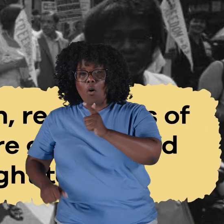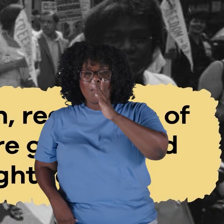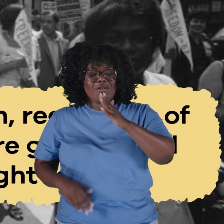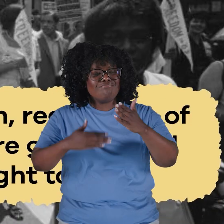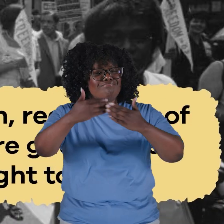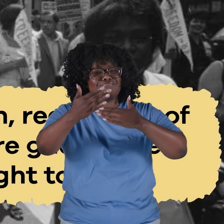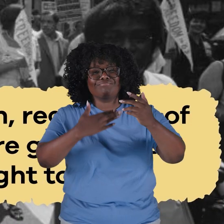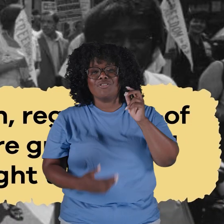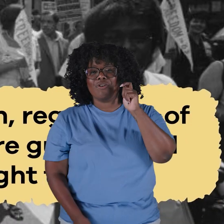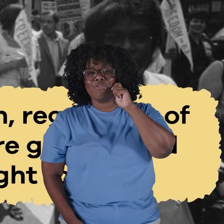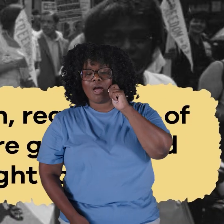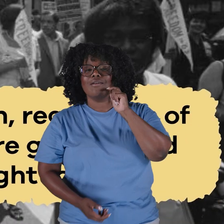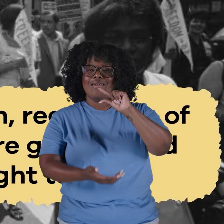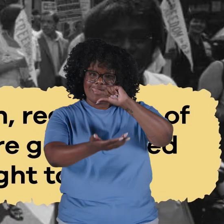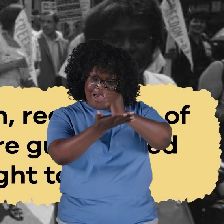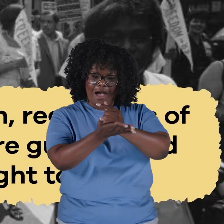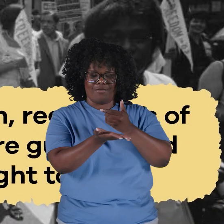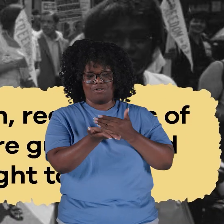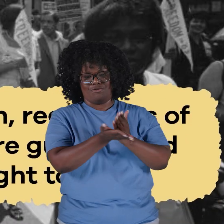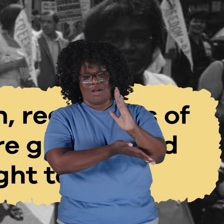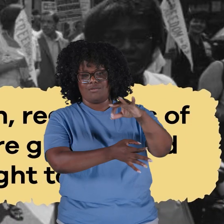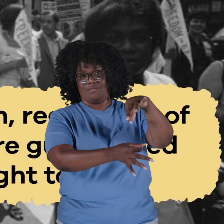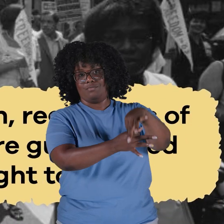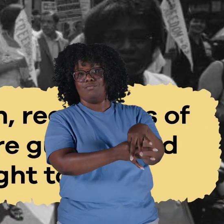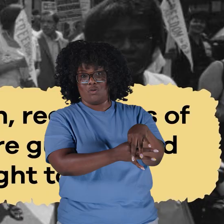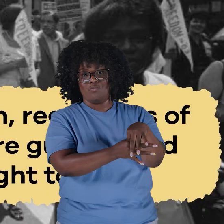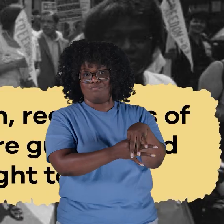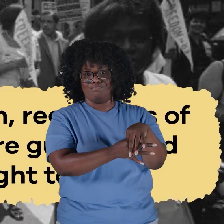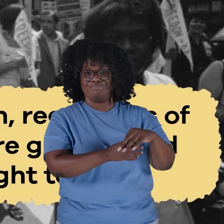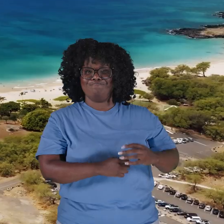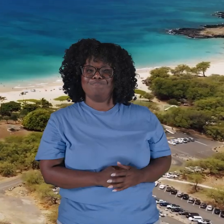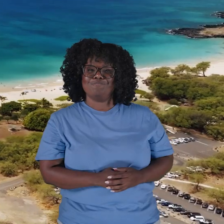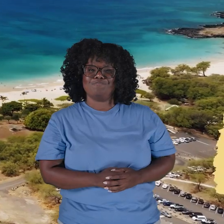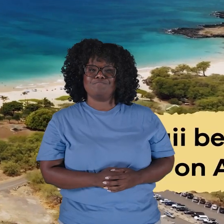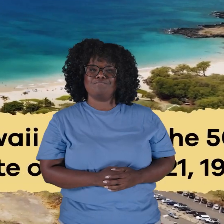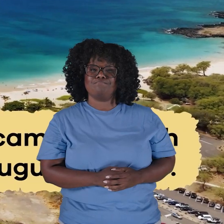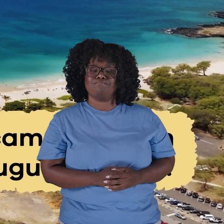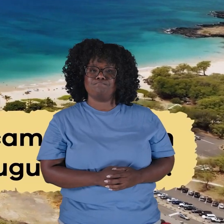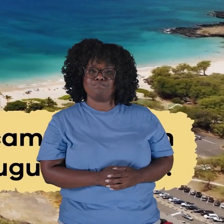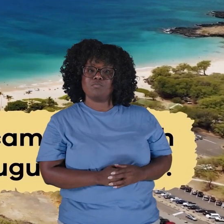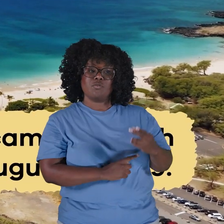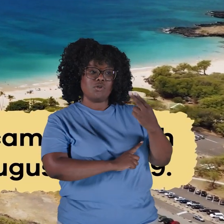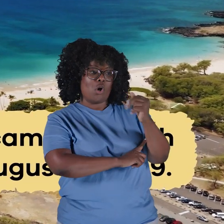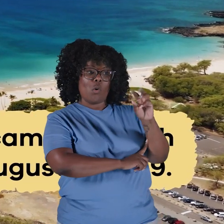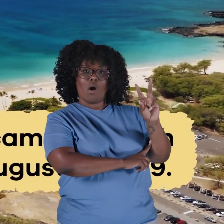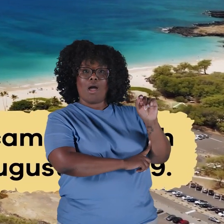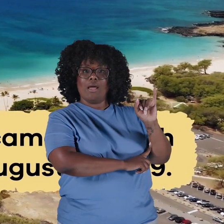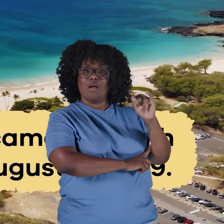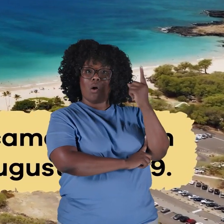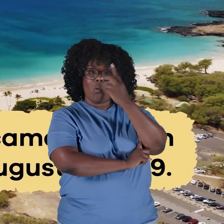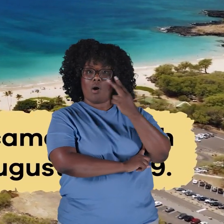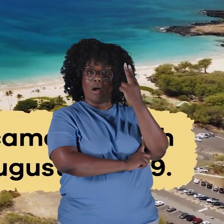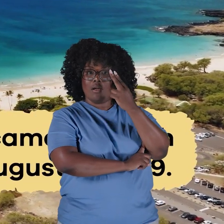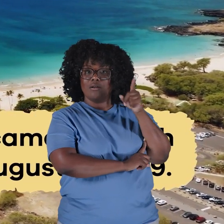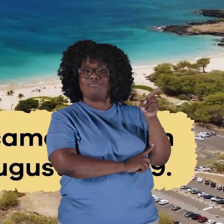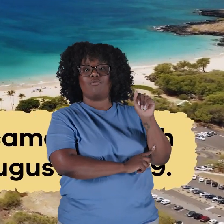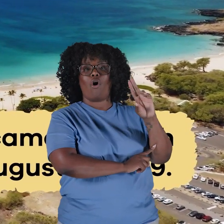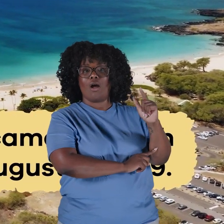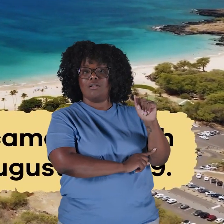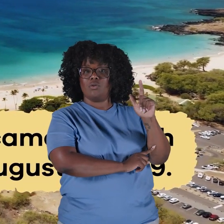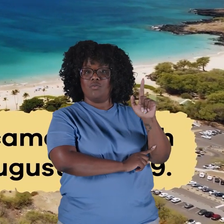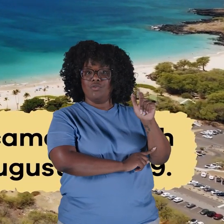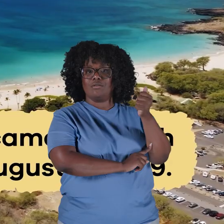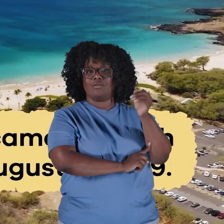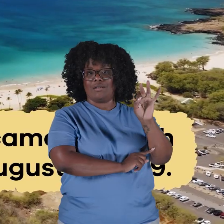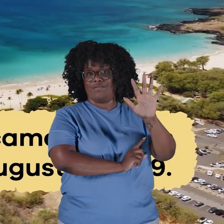women, regardless of race, were guaranteed the right to vote. Hawaii became the 50th state on August